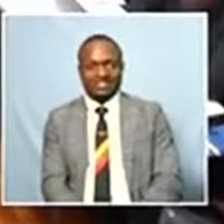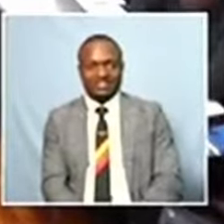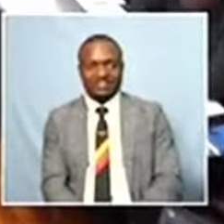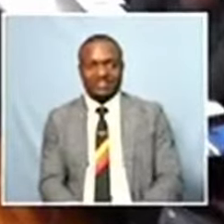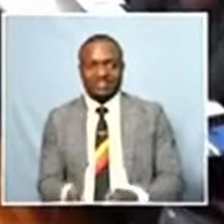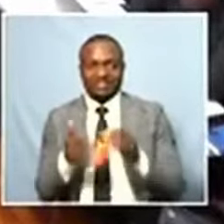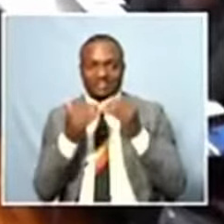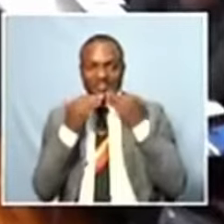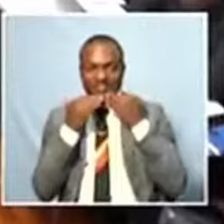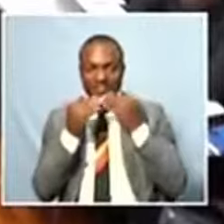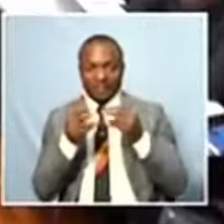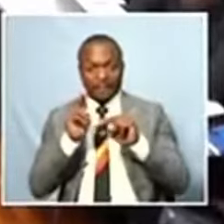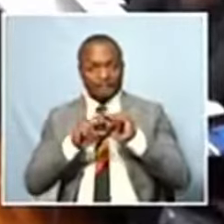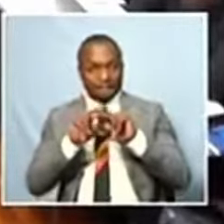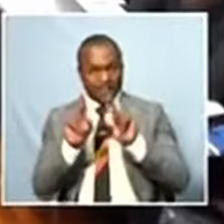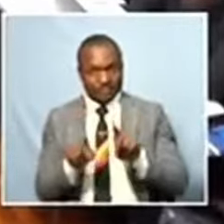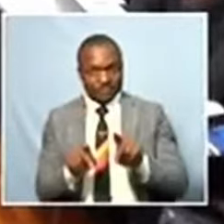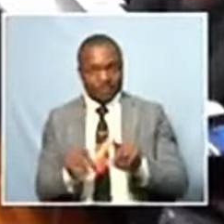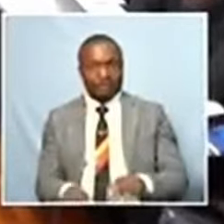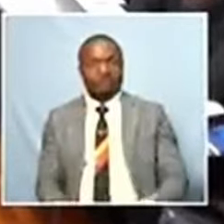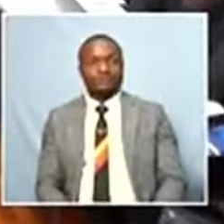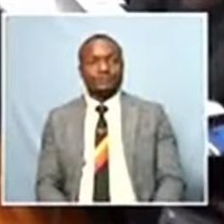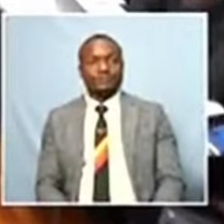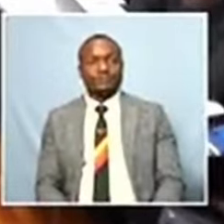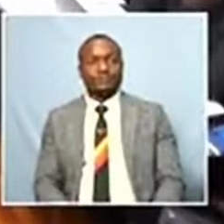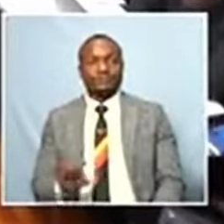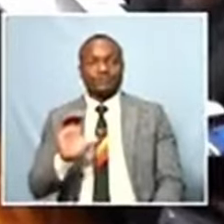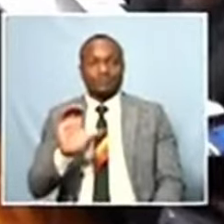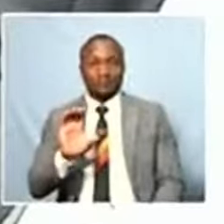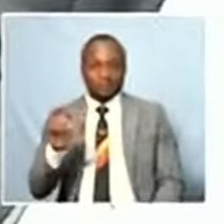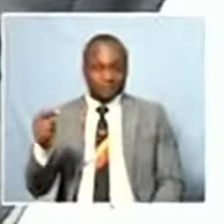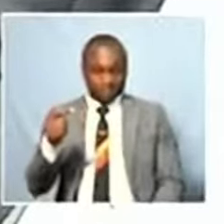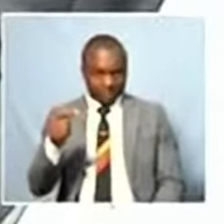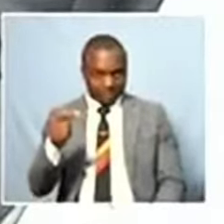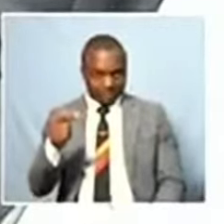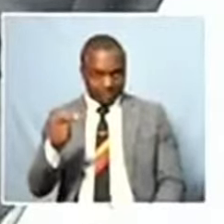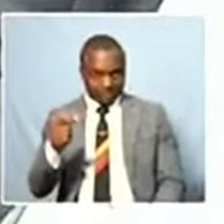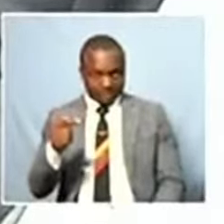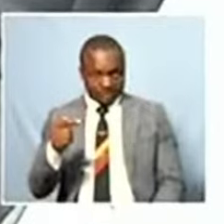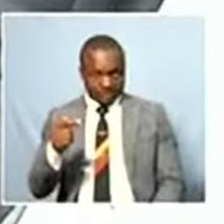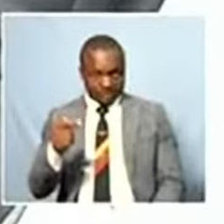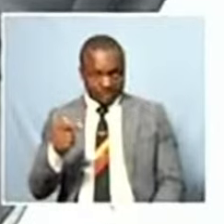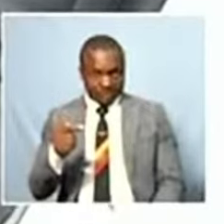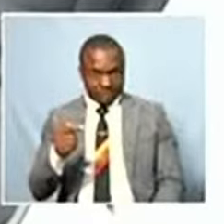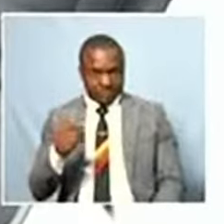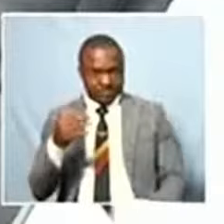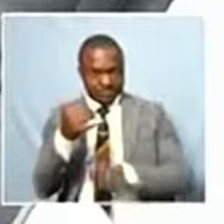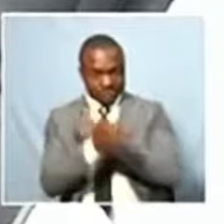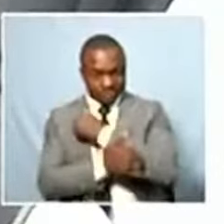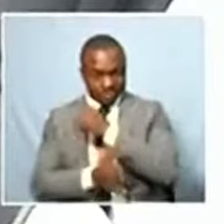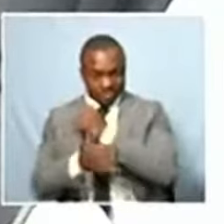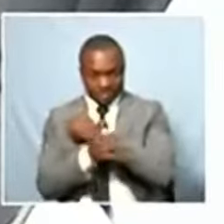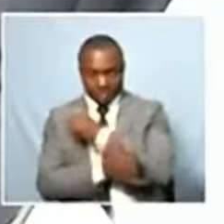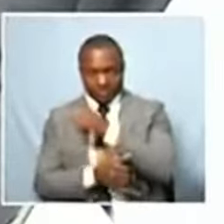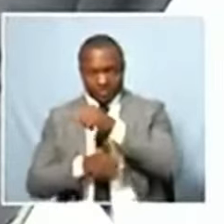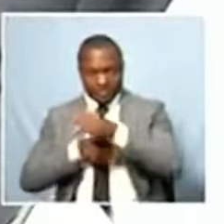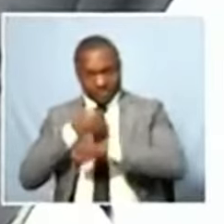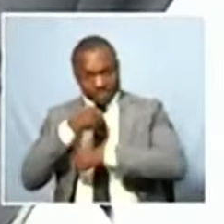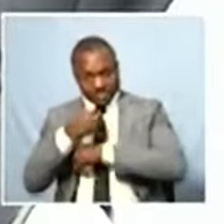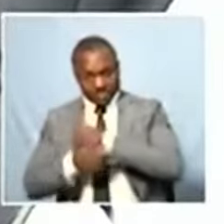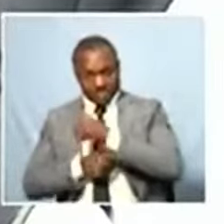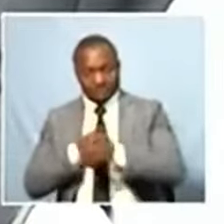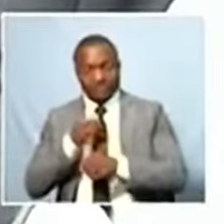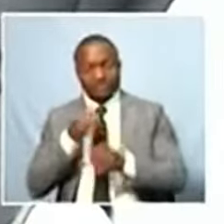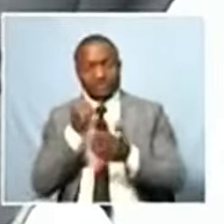Thank you, Chair. I think CG, we are as a country struggling with the issue of enhancing